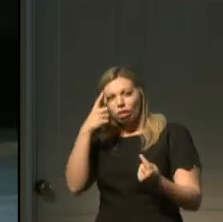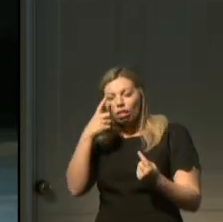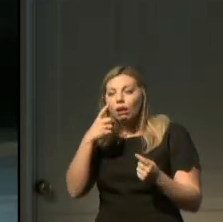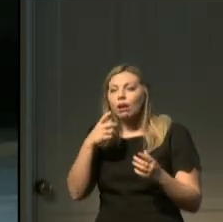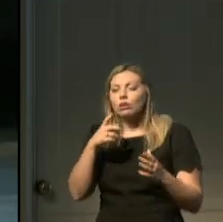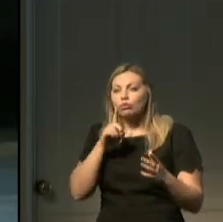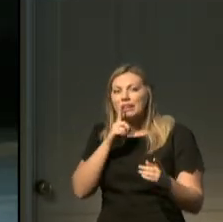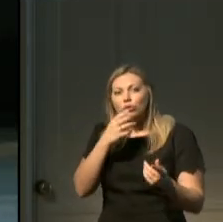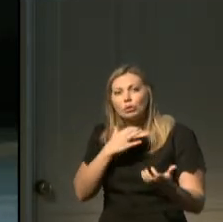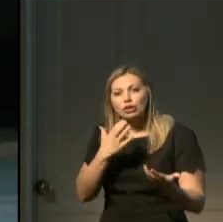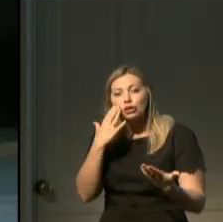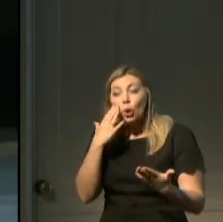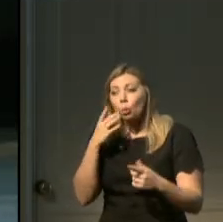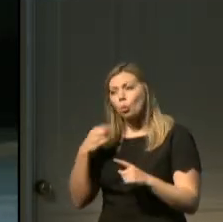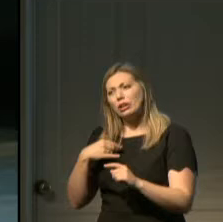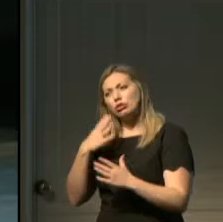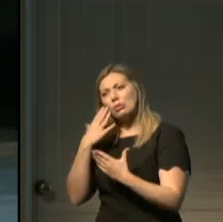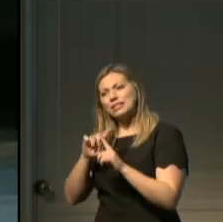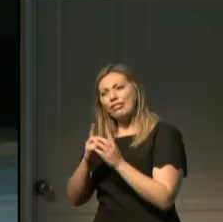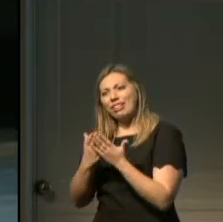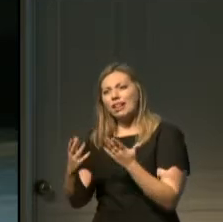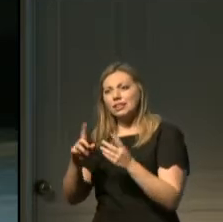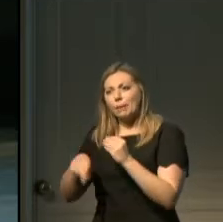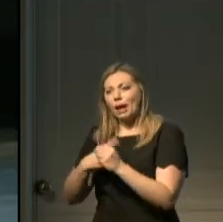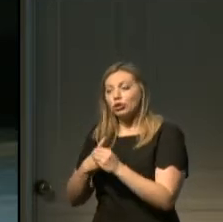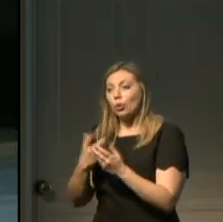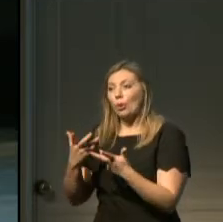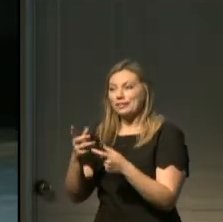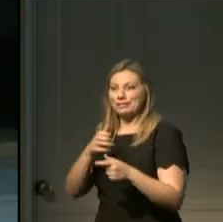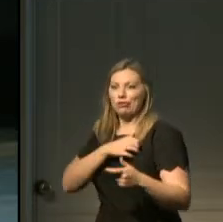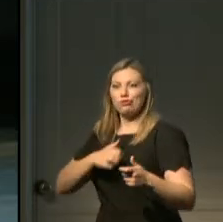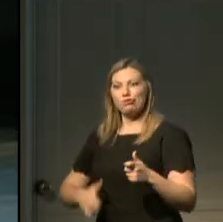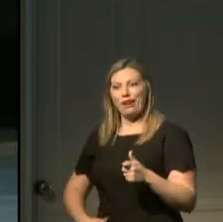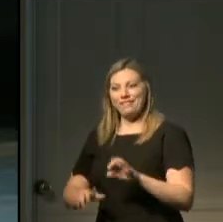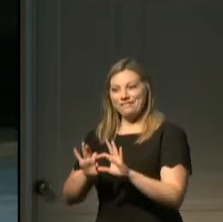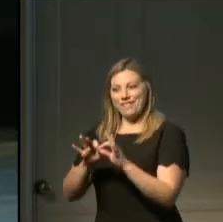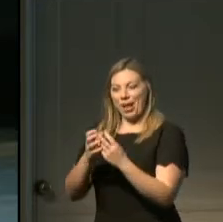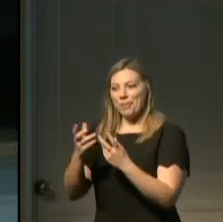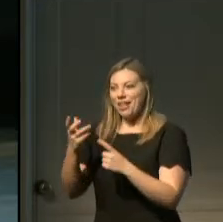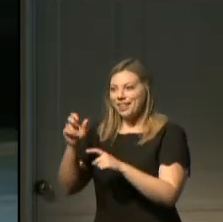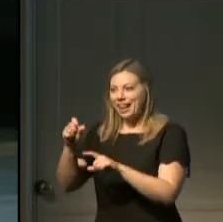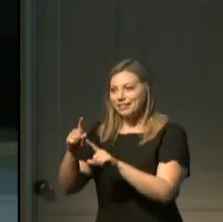thought about the afterlife, but we know almost nothing of daily life. And so,